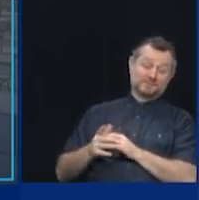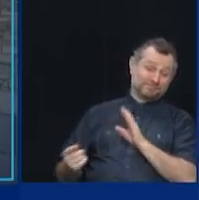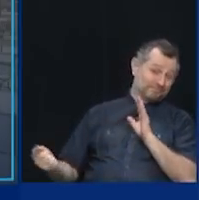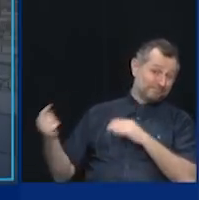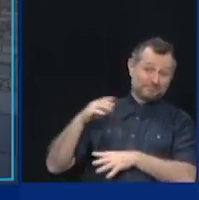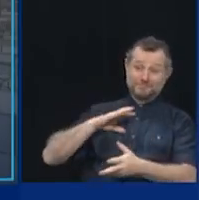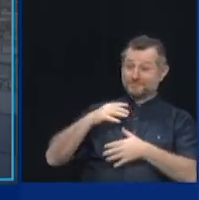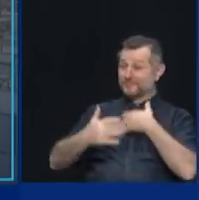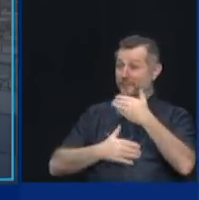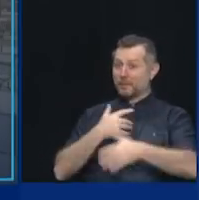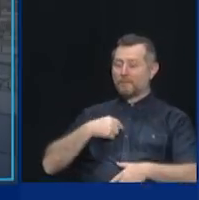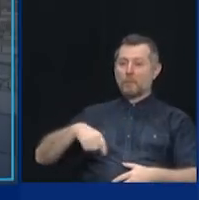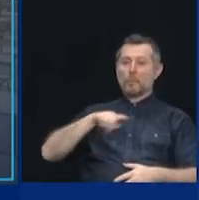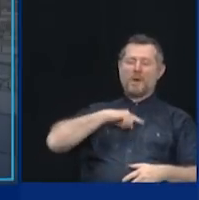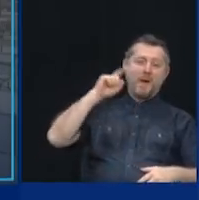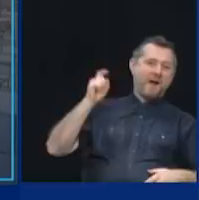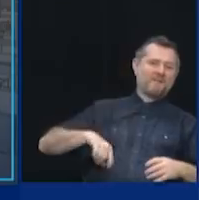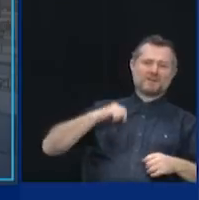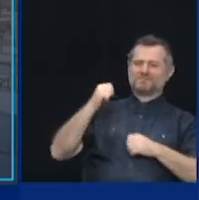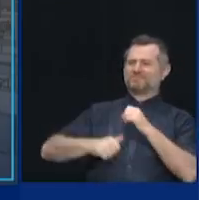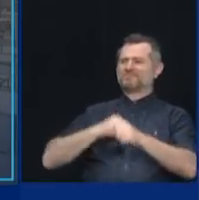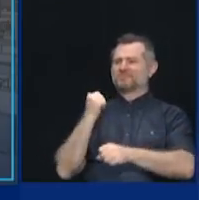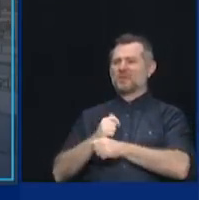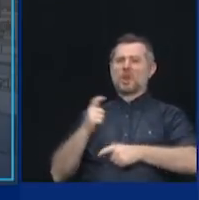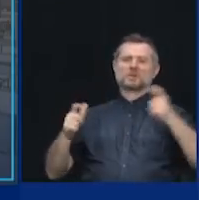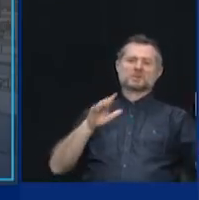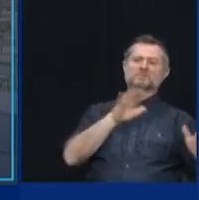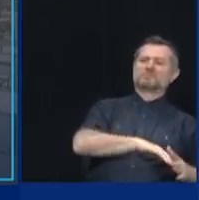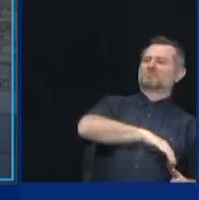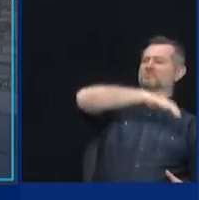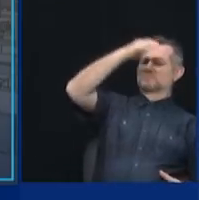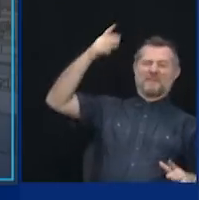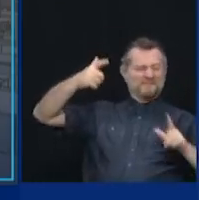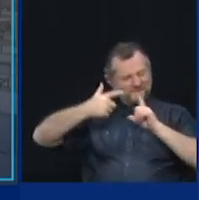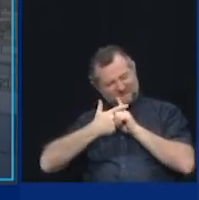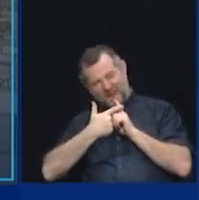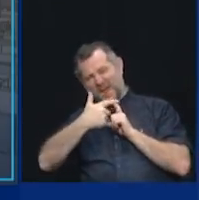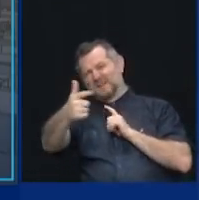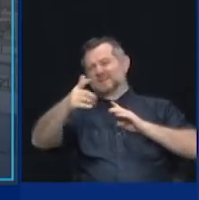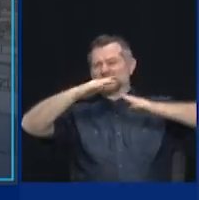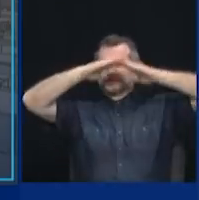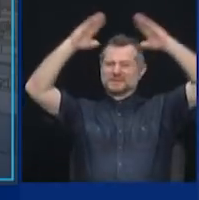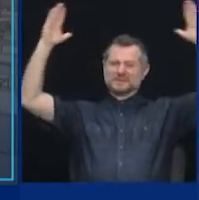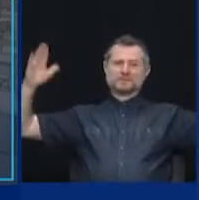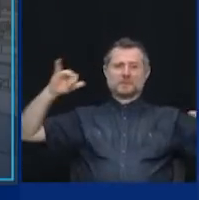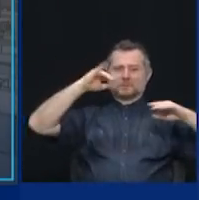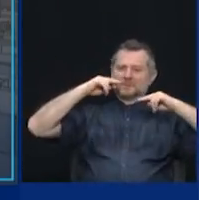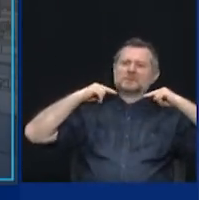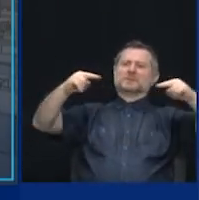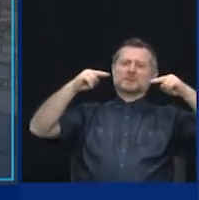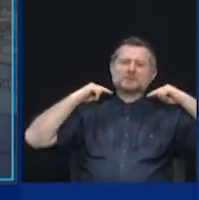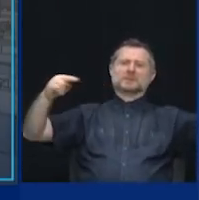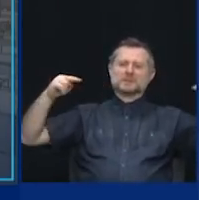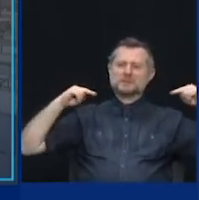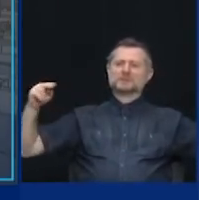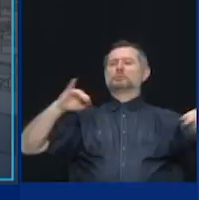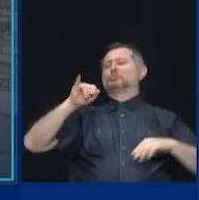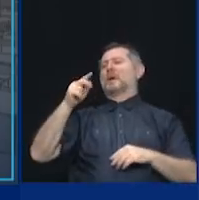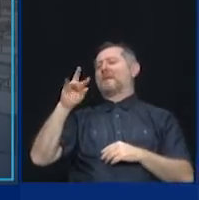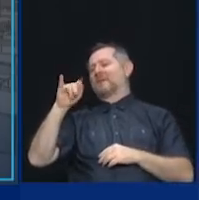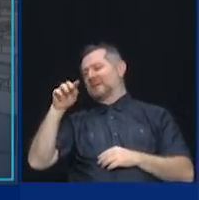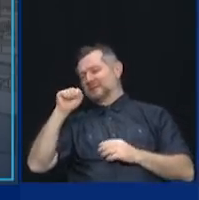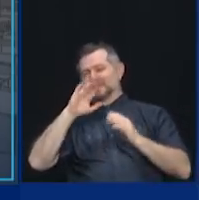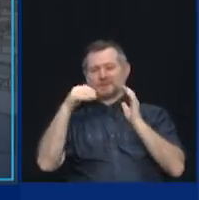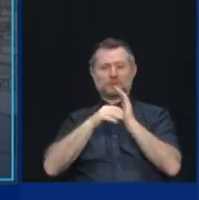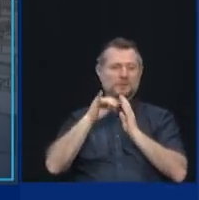the largest field hospital in the country in Javits, 2,500 emergency beds. Our hospital